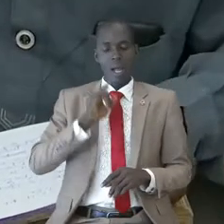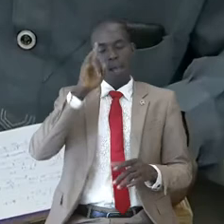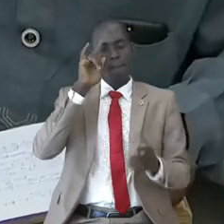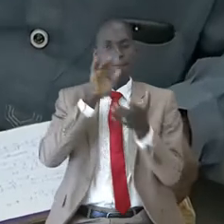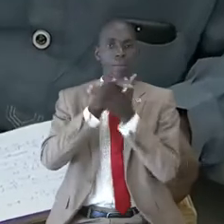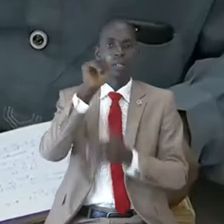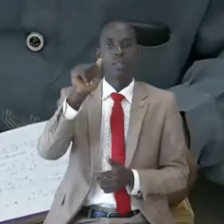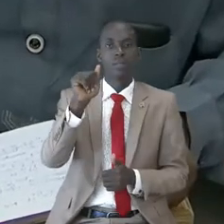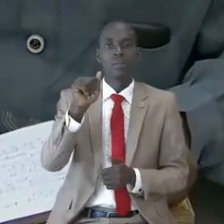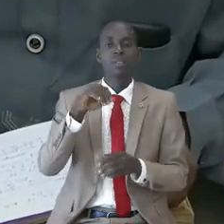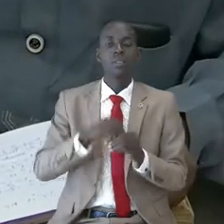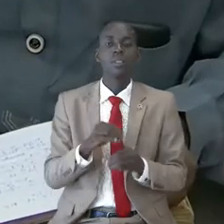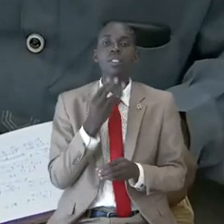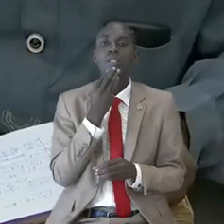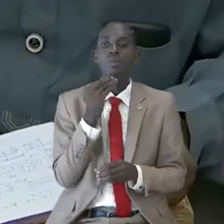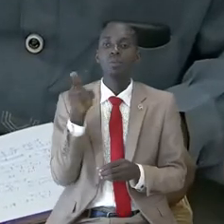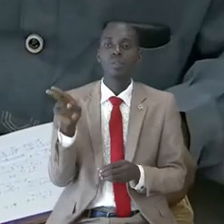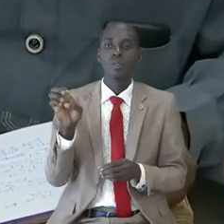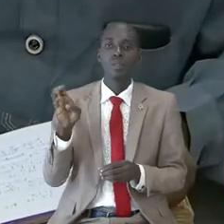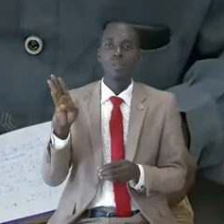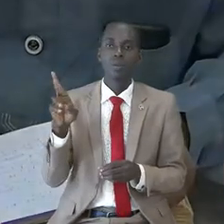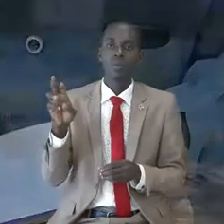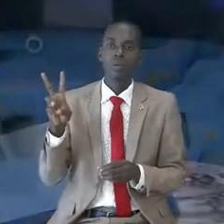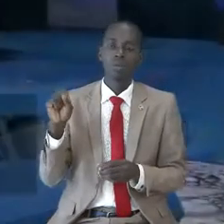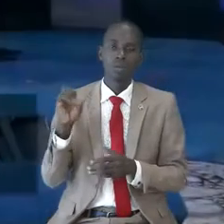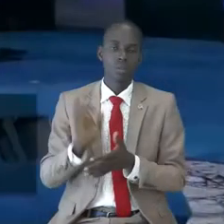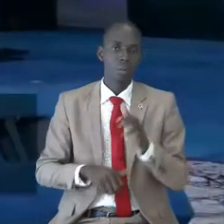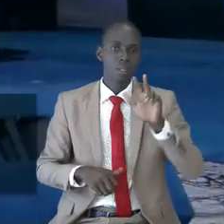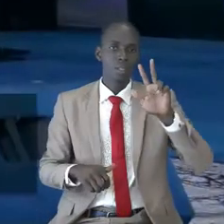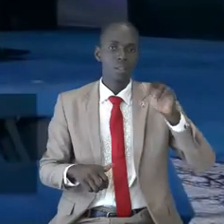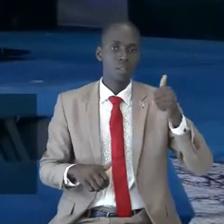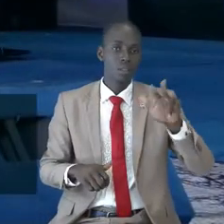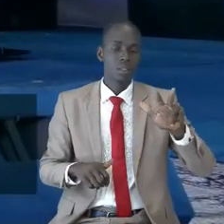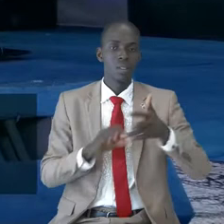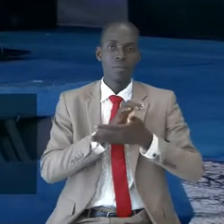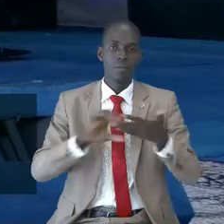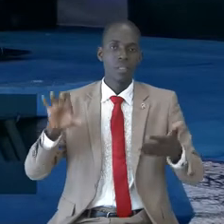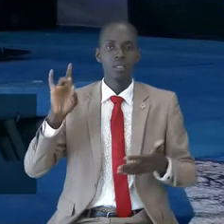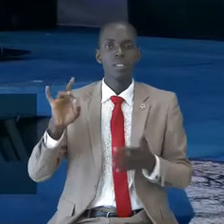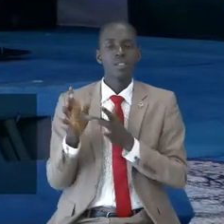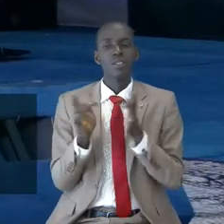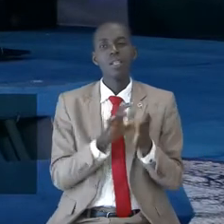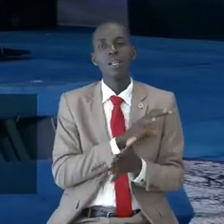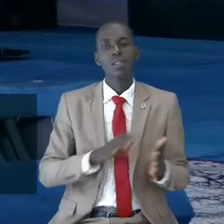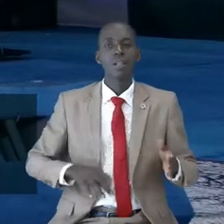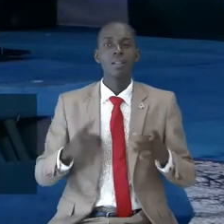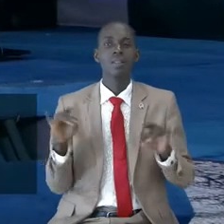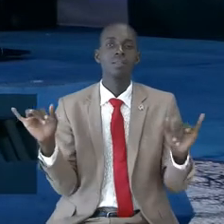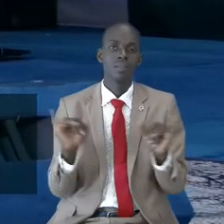chapter 13, verse 8. Hebrews 13, verse 8. Jesus Christ, the